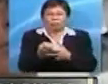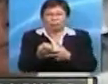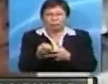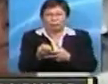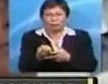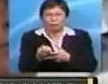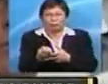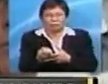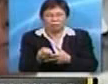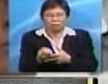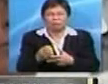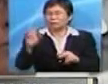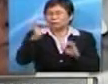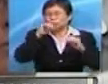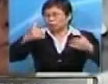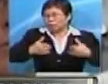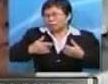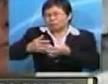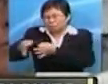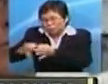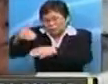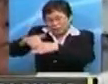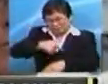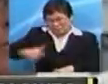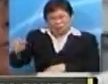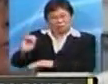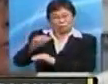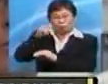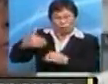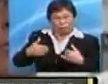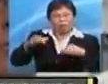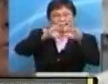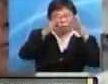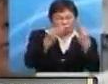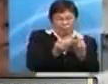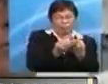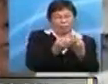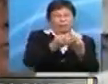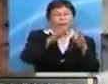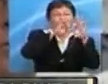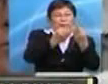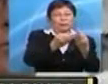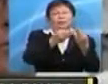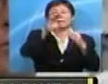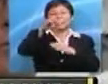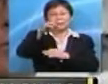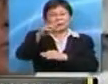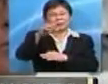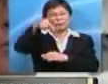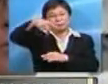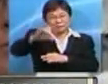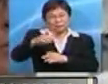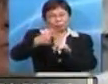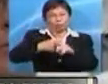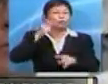specific briefing in Beijing. The second question is, the family members called for a press conference yesterday at Suba, demanding apologies